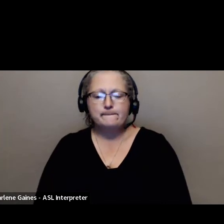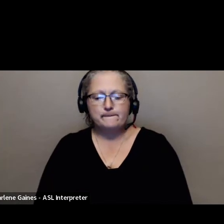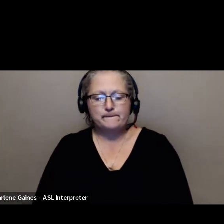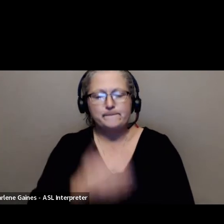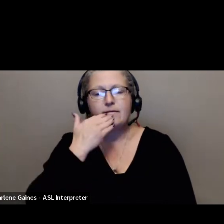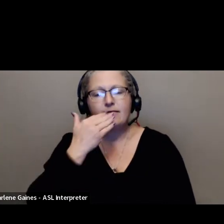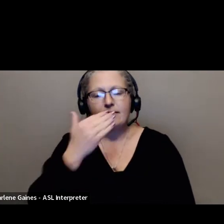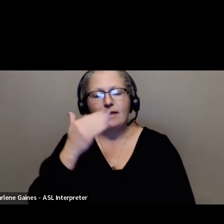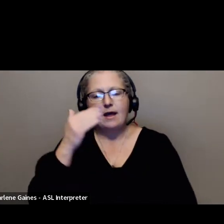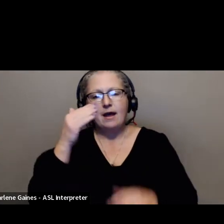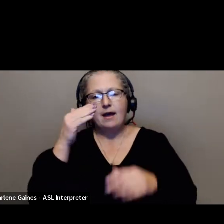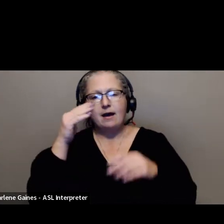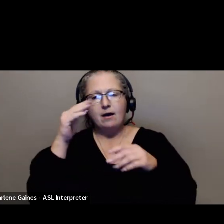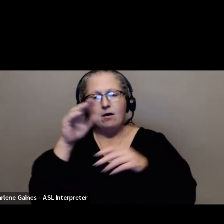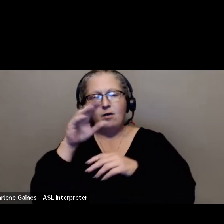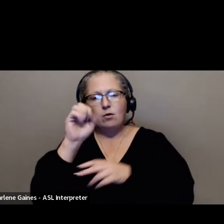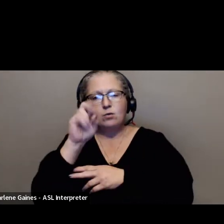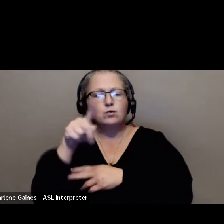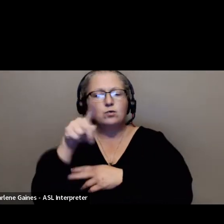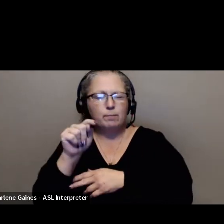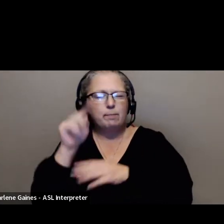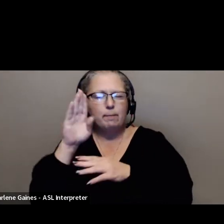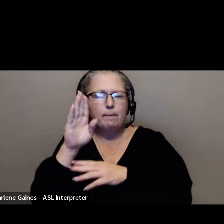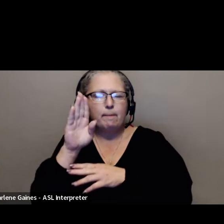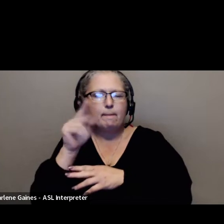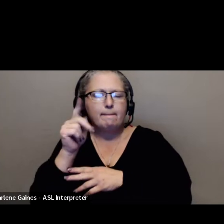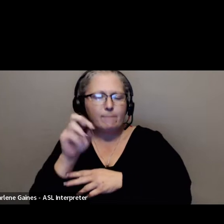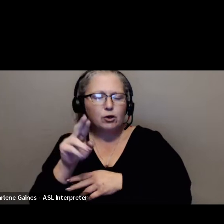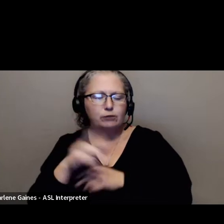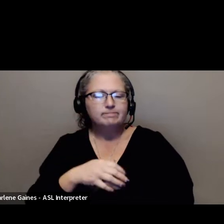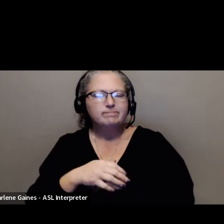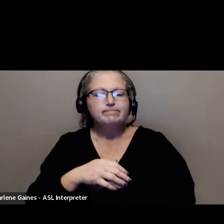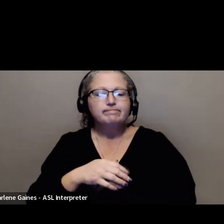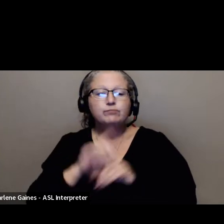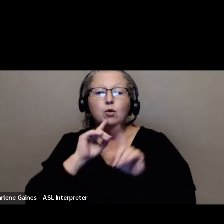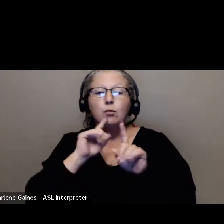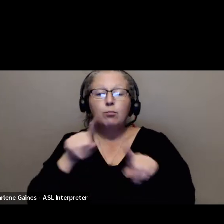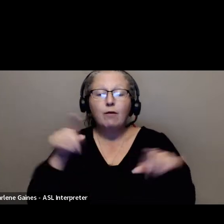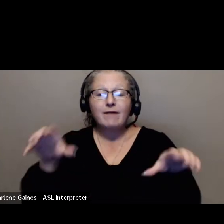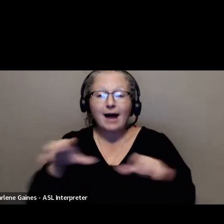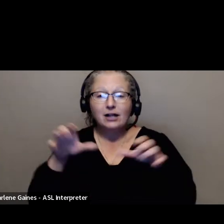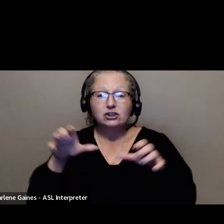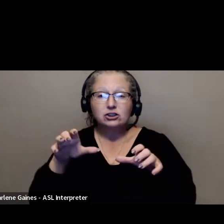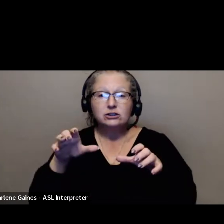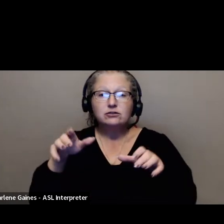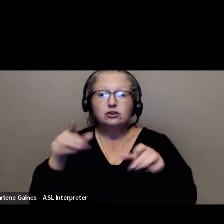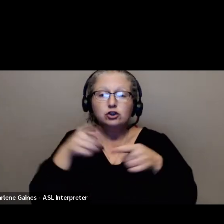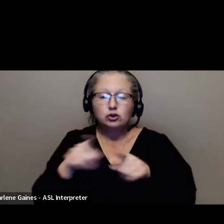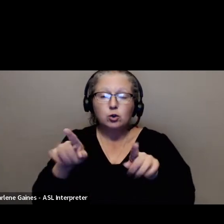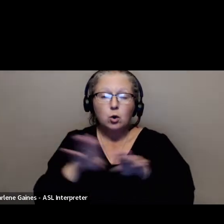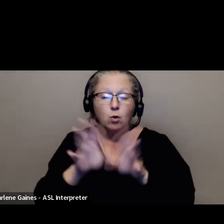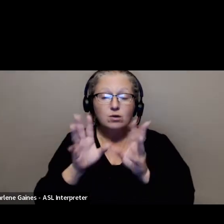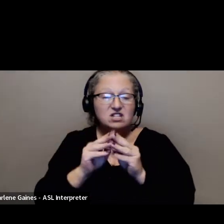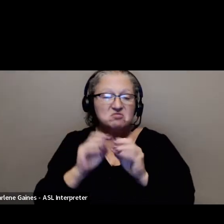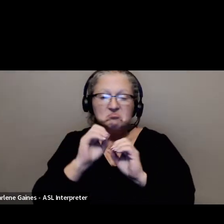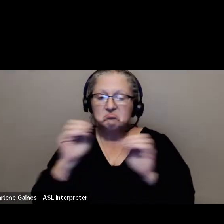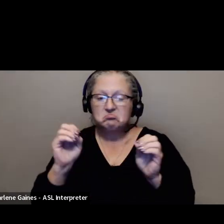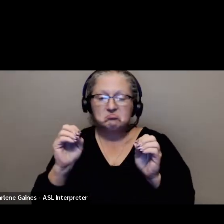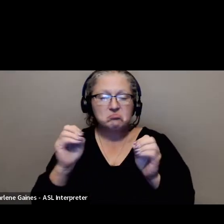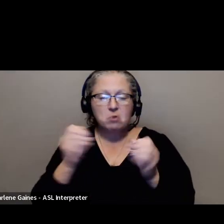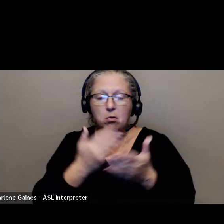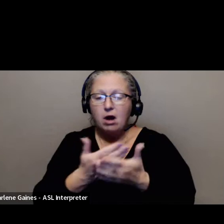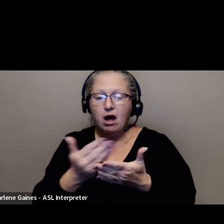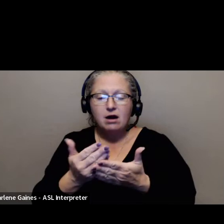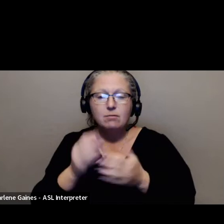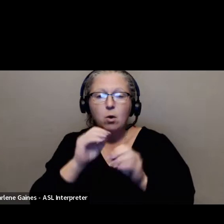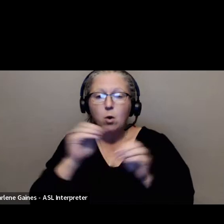Thank you, Superintendent Booker. Okay, report of actions taken in closed session. There were no closed items.